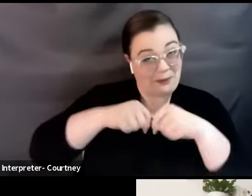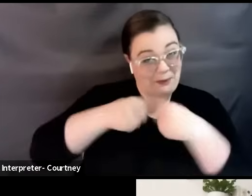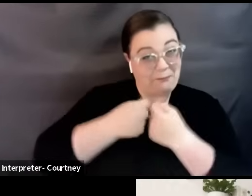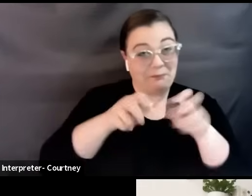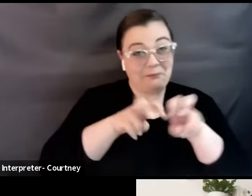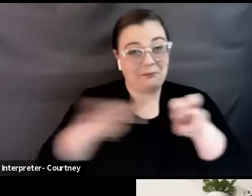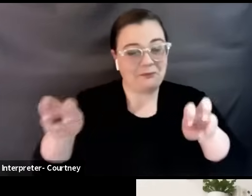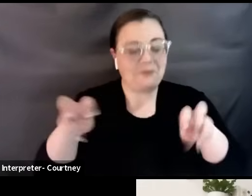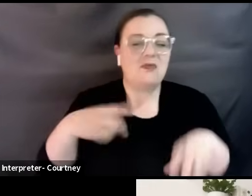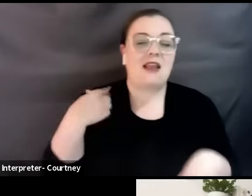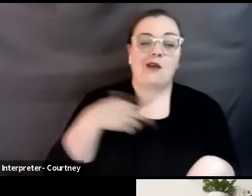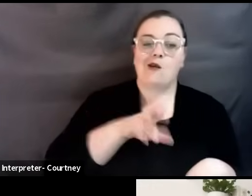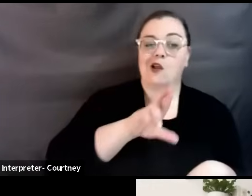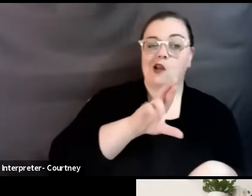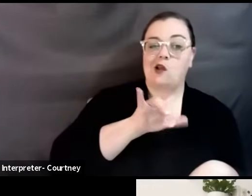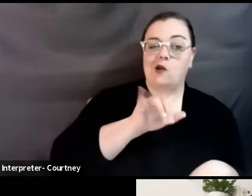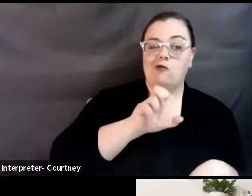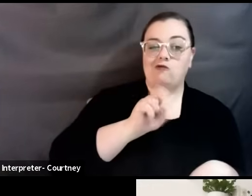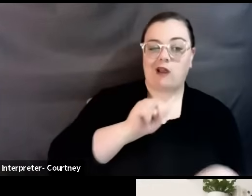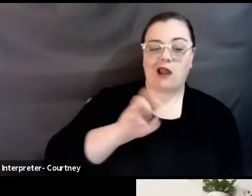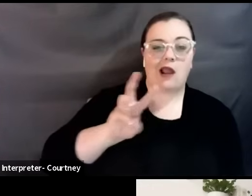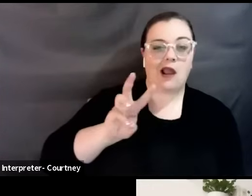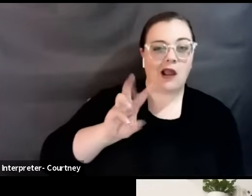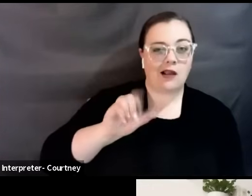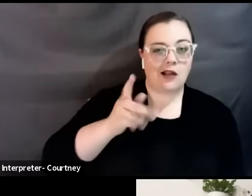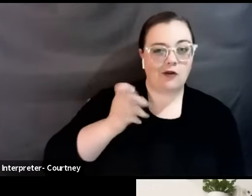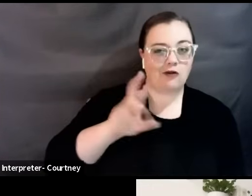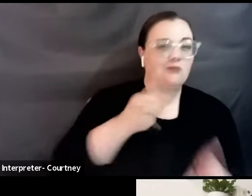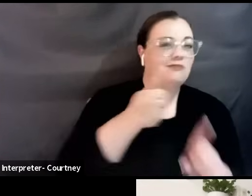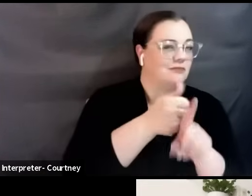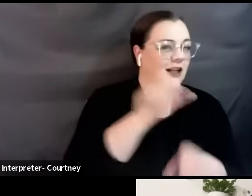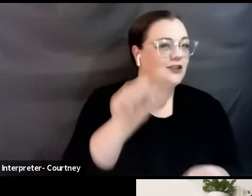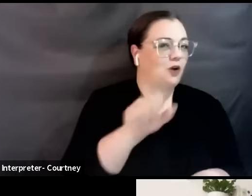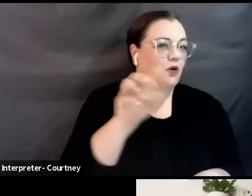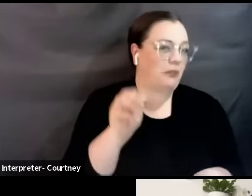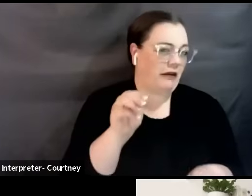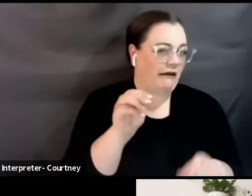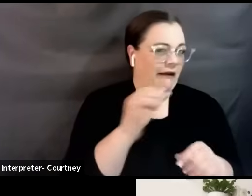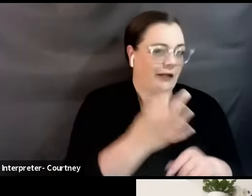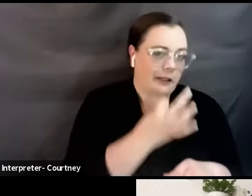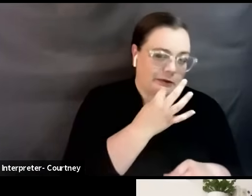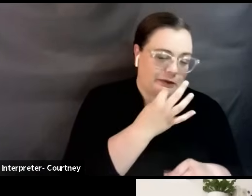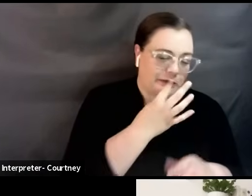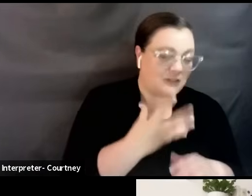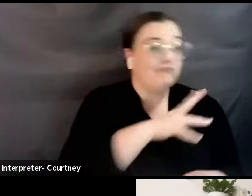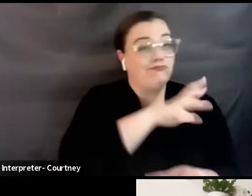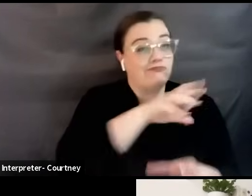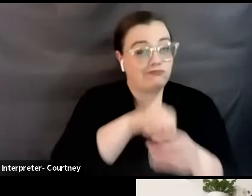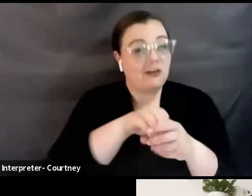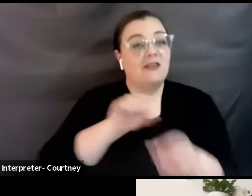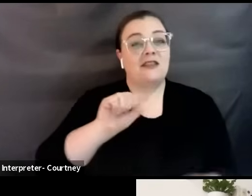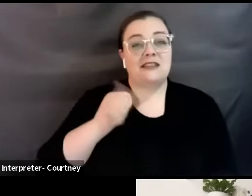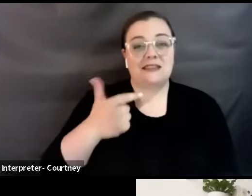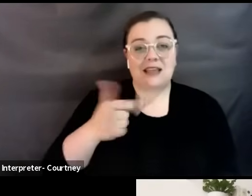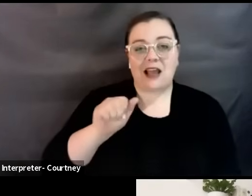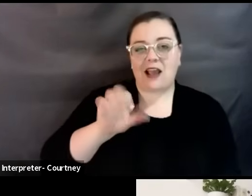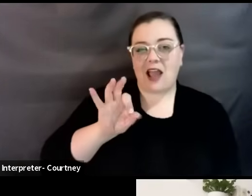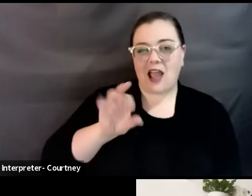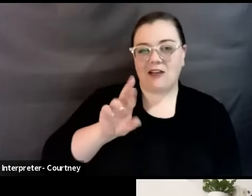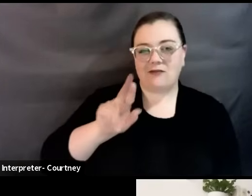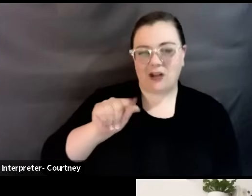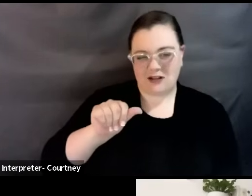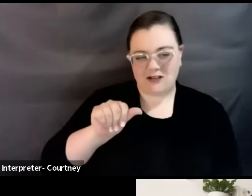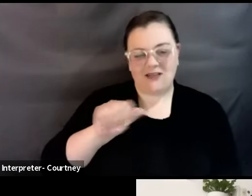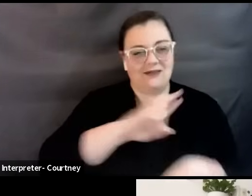be Ryan Walker, who is a social media expert and a member of SAG-AFTRA's National Next Gen Performers and Communications